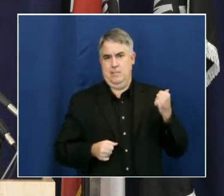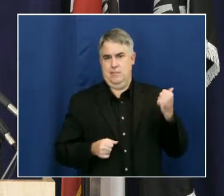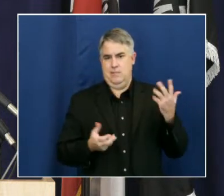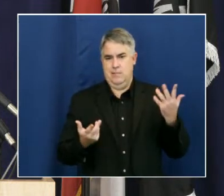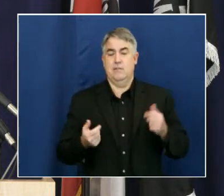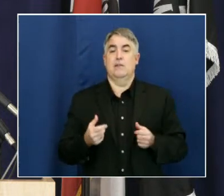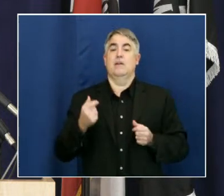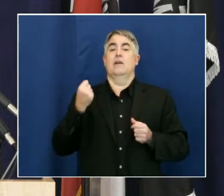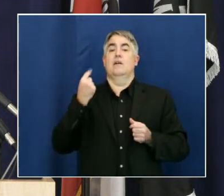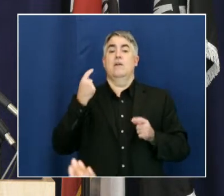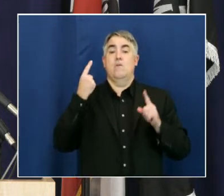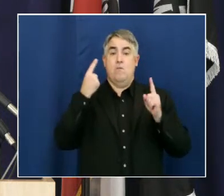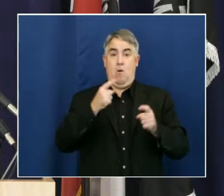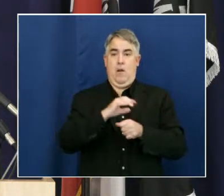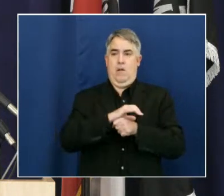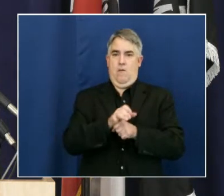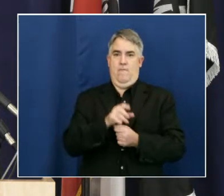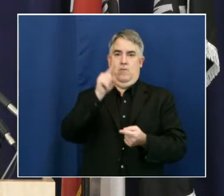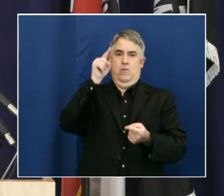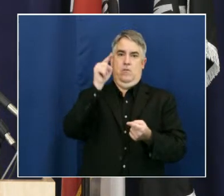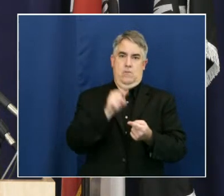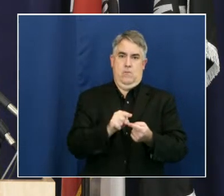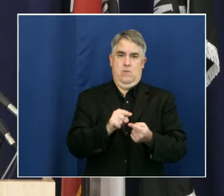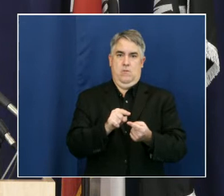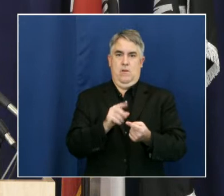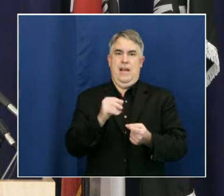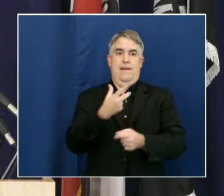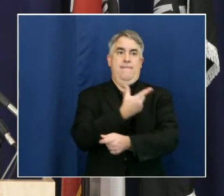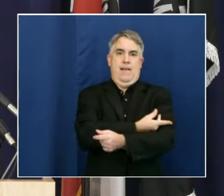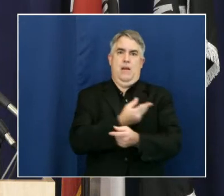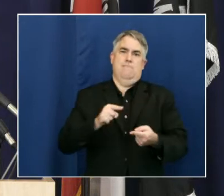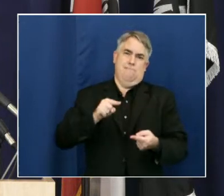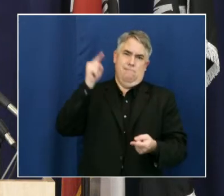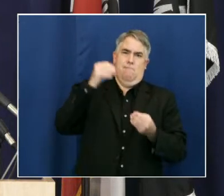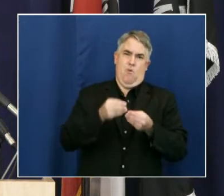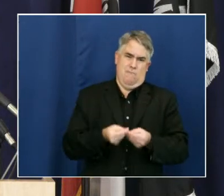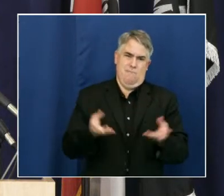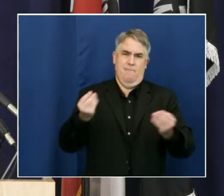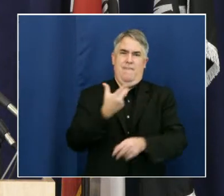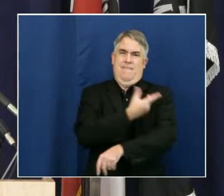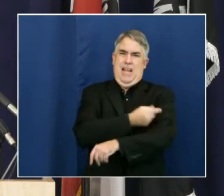have to get vaccines out there, and there's no avoiding that reality.